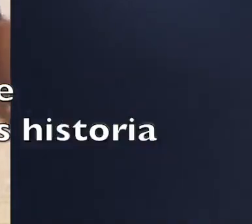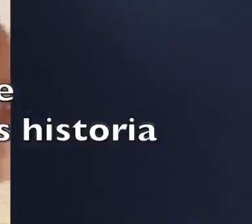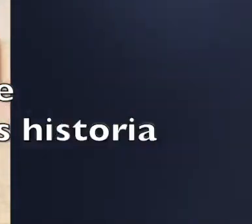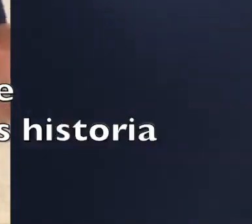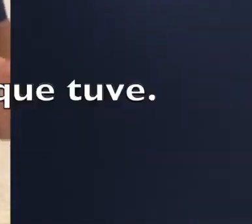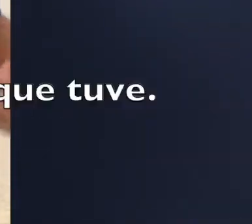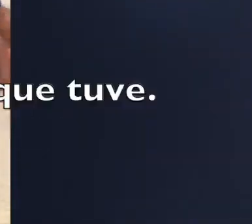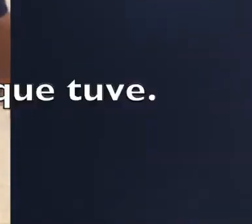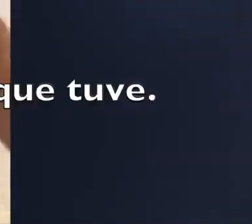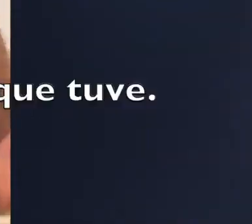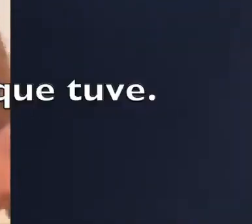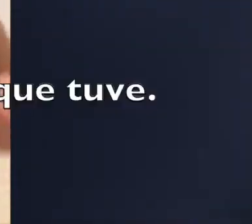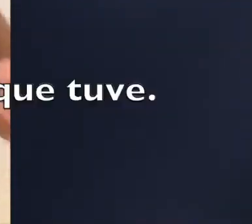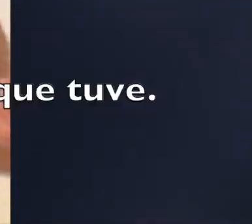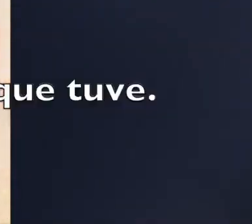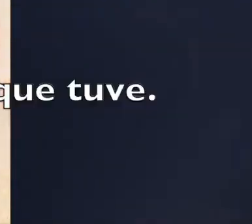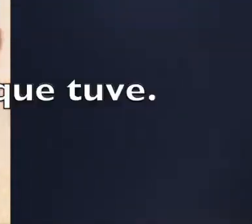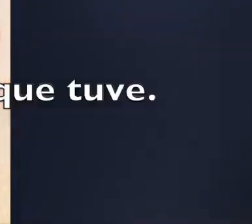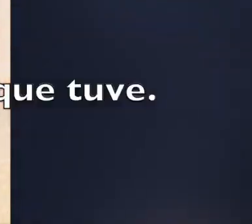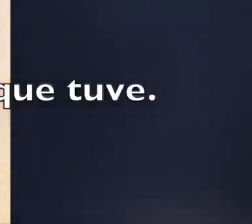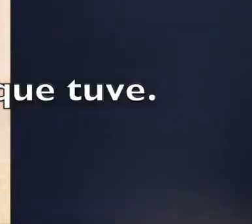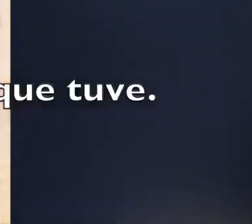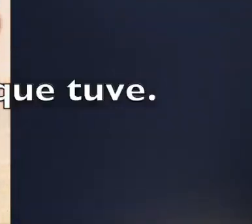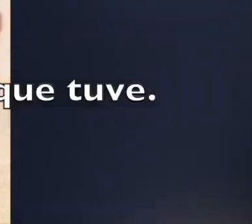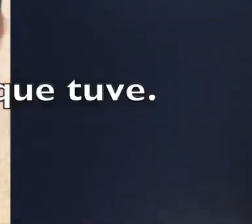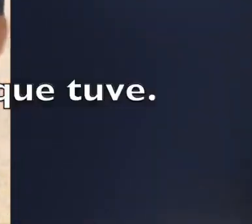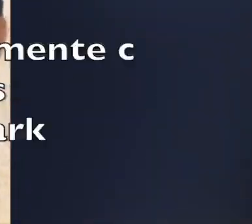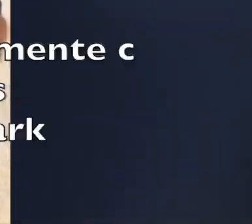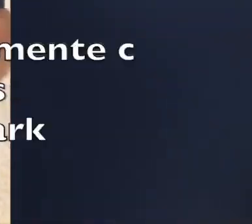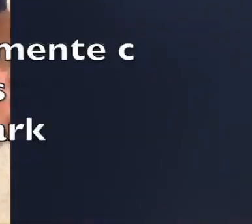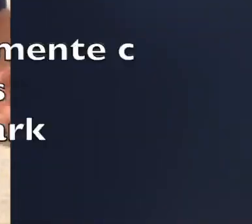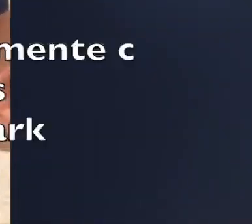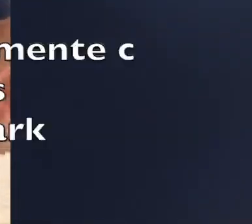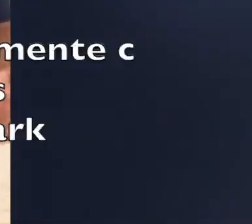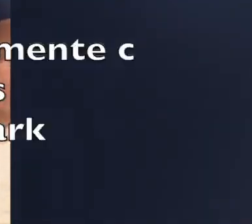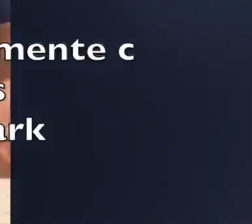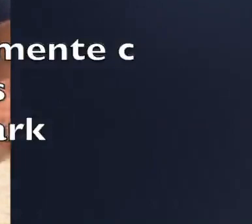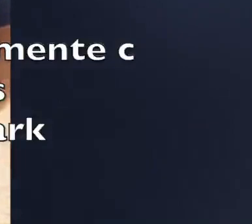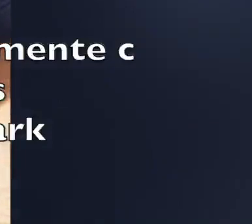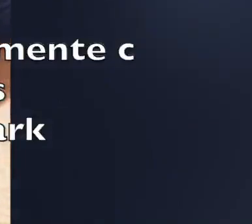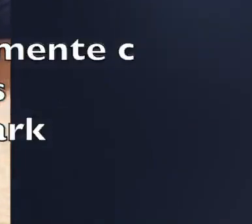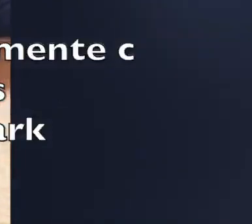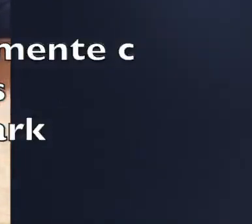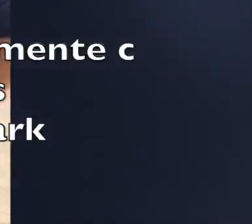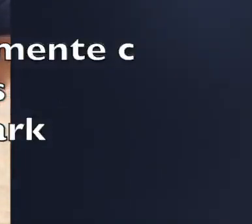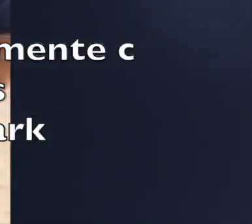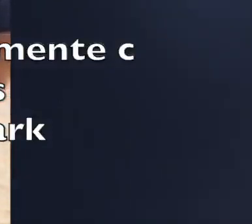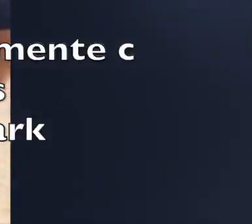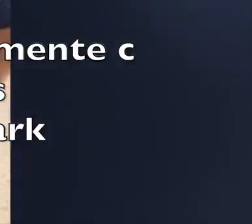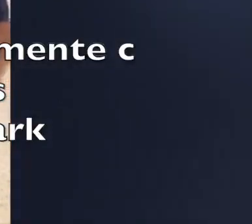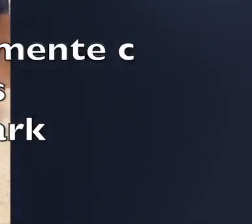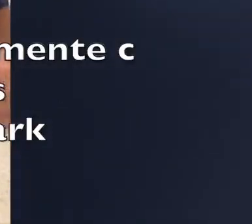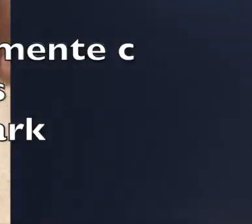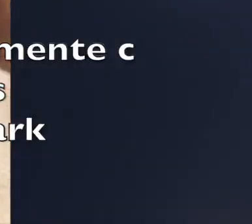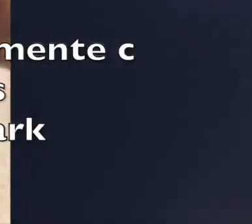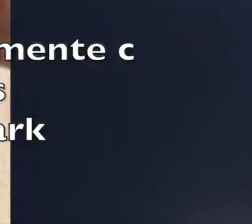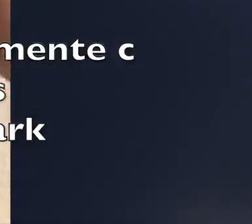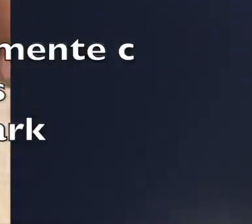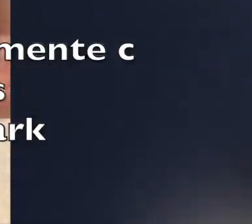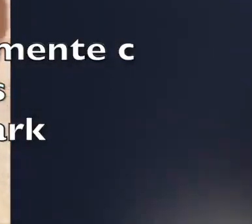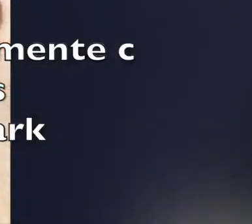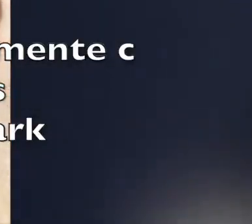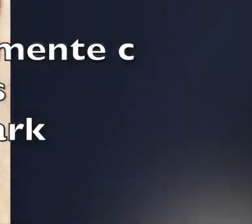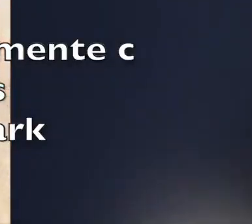doing something that's never been done before, making history. It is it's such an honor to have the opportunity that I've had. So excited to work